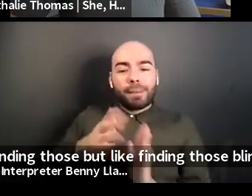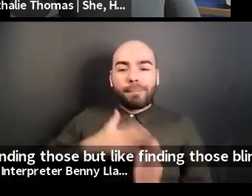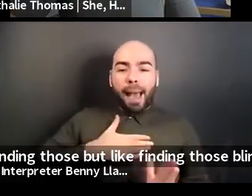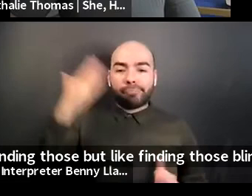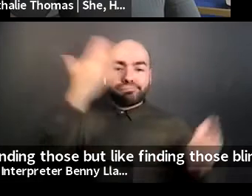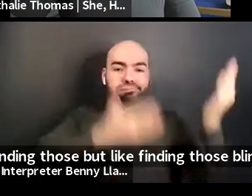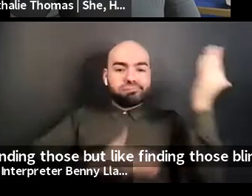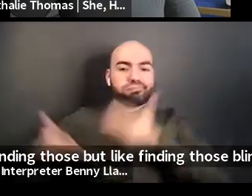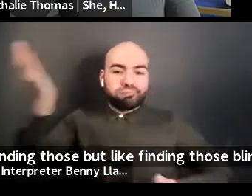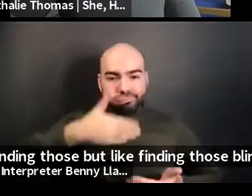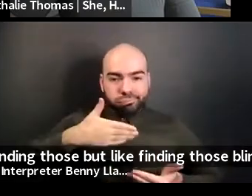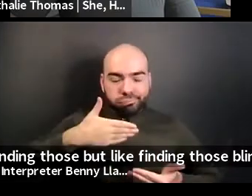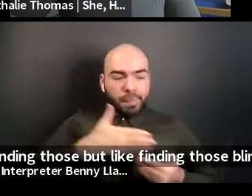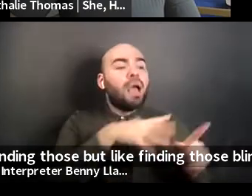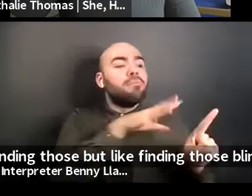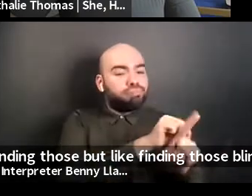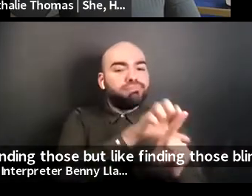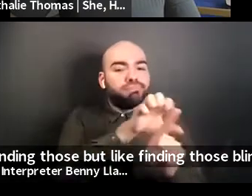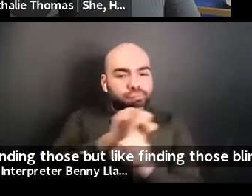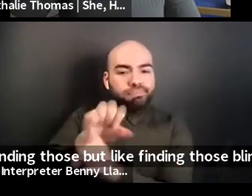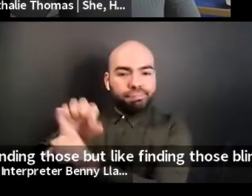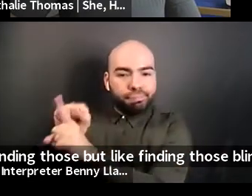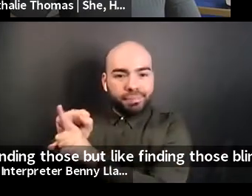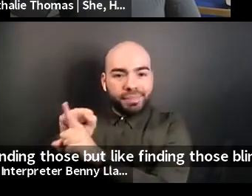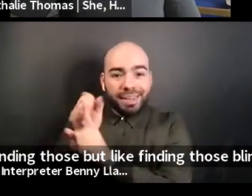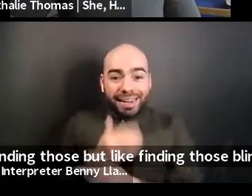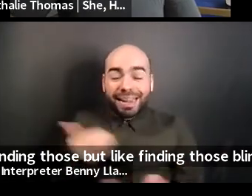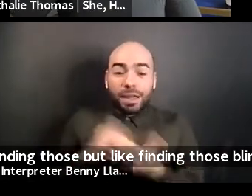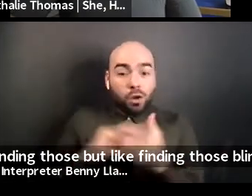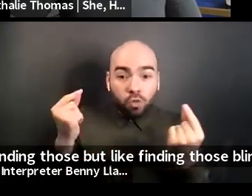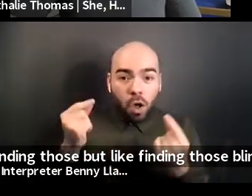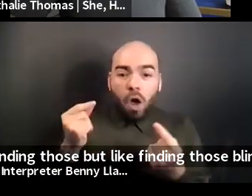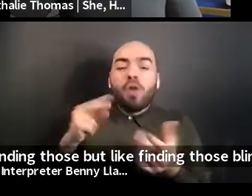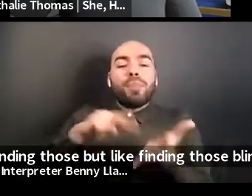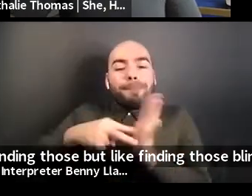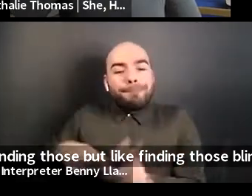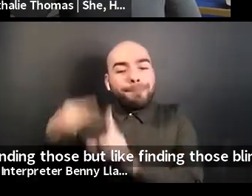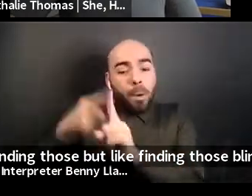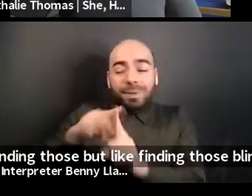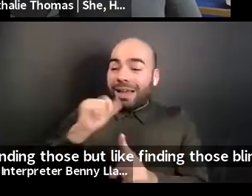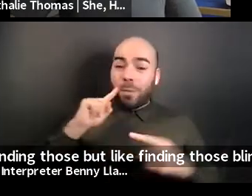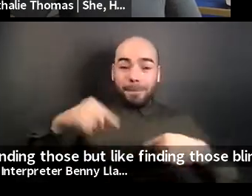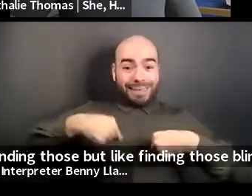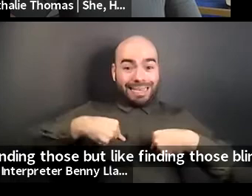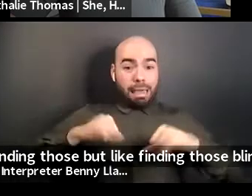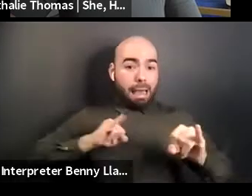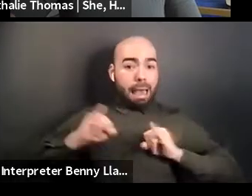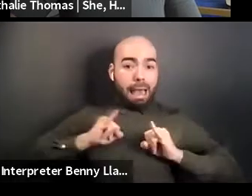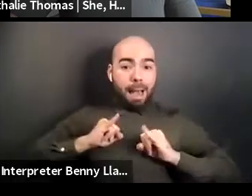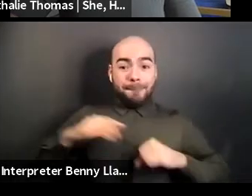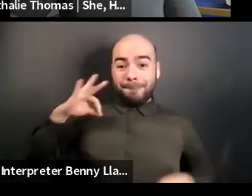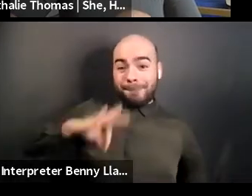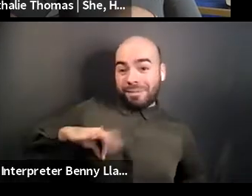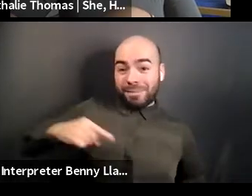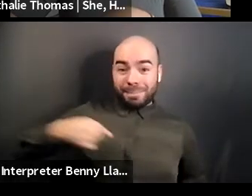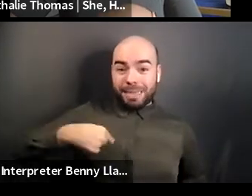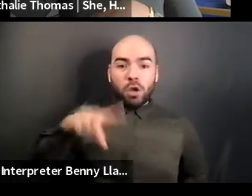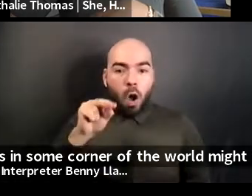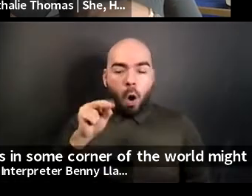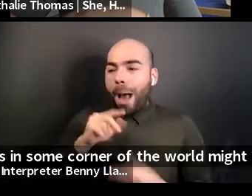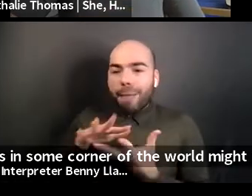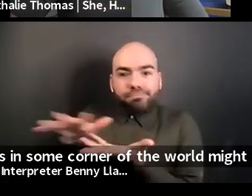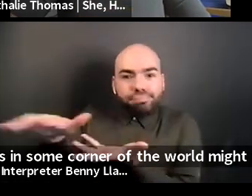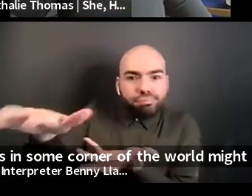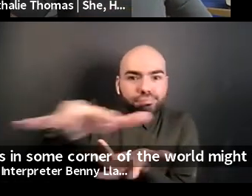for the purpose to abundantly distribute, for the purpose to, some artist in some corner of the world might find